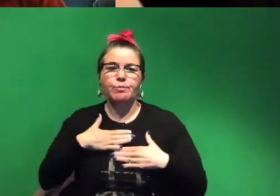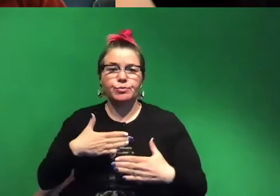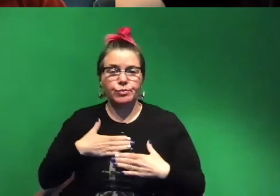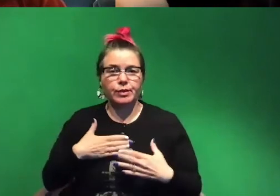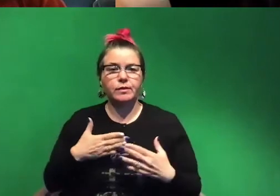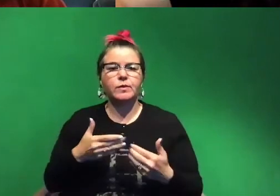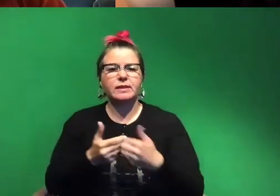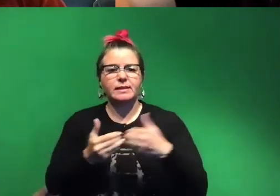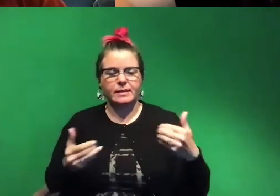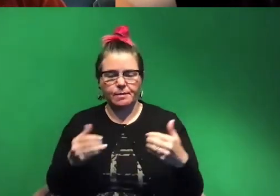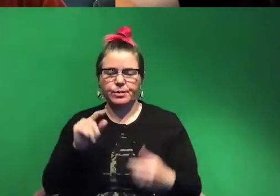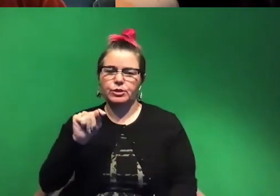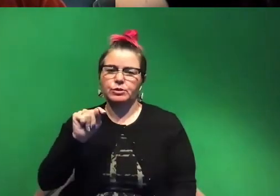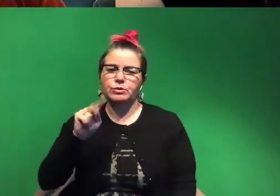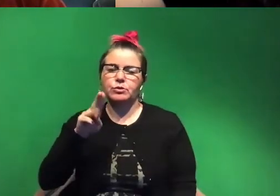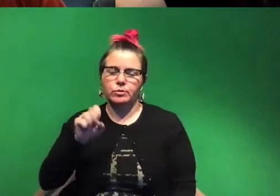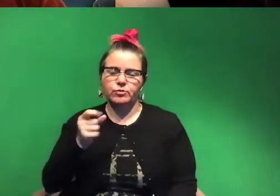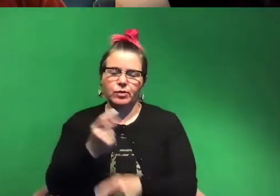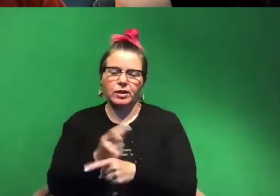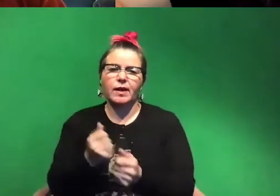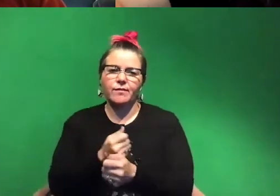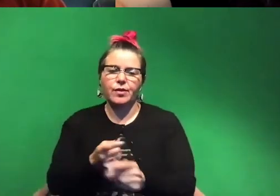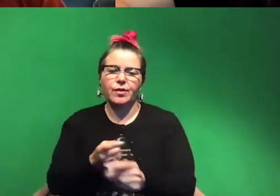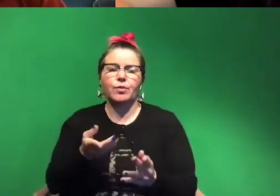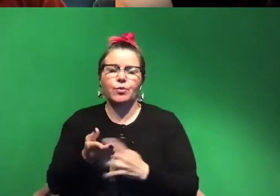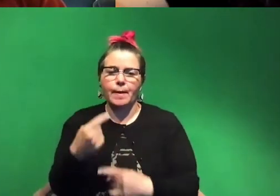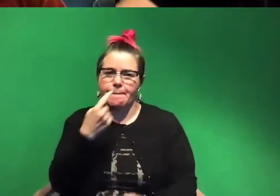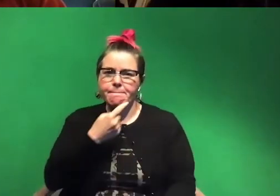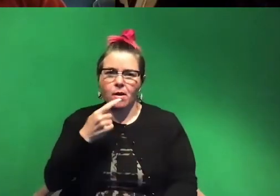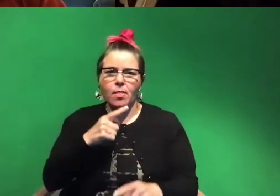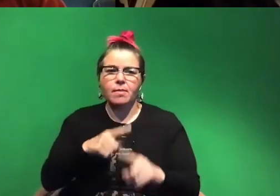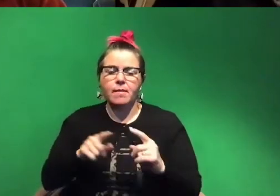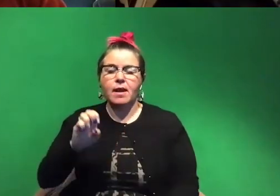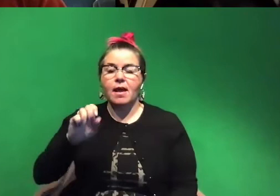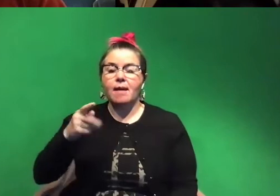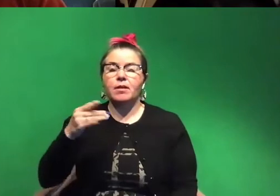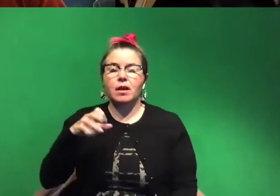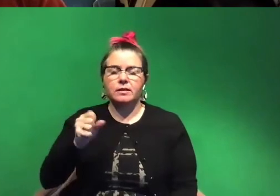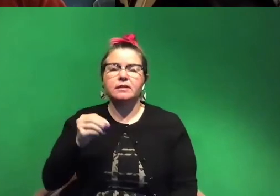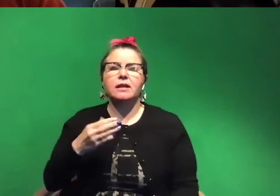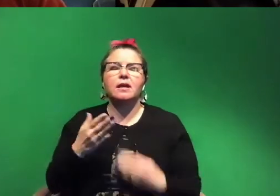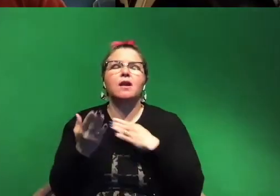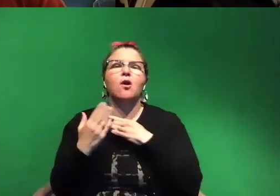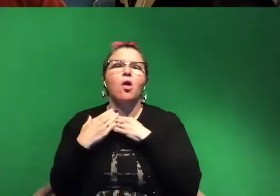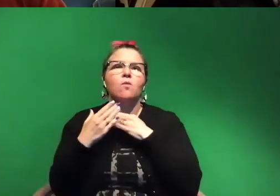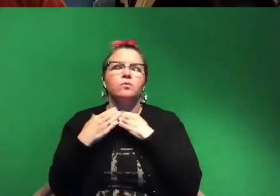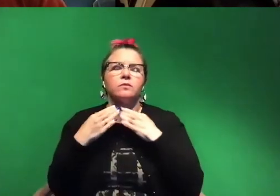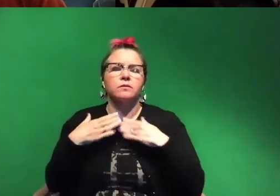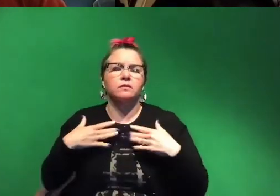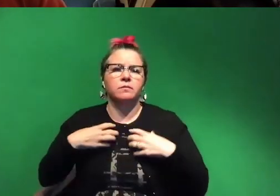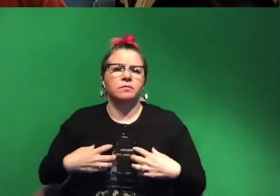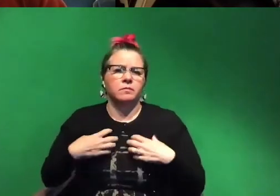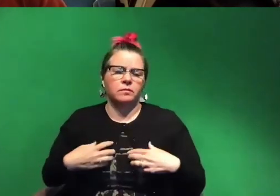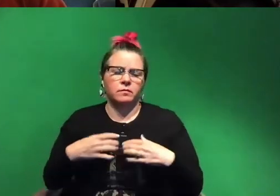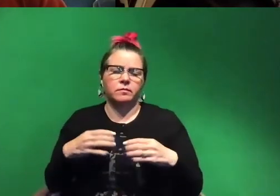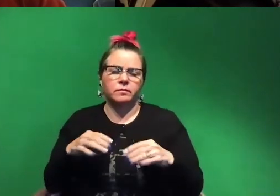separated tubes, right? So everything can come through the mouth, but we have the epiglottis that can close off our respiratory tract while we're eating so